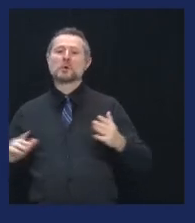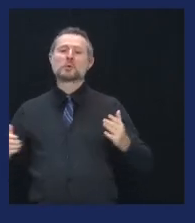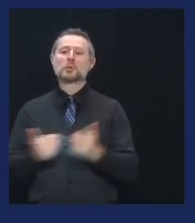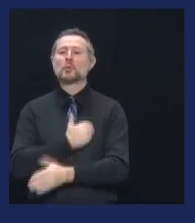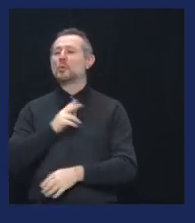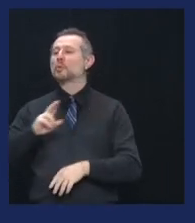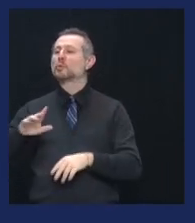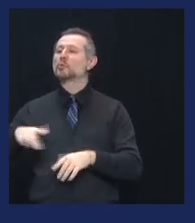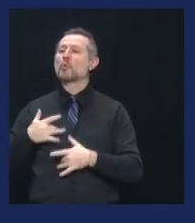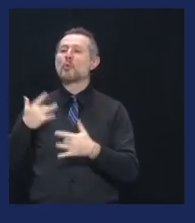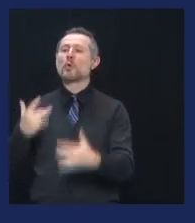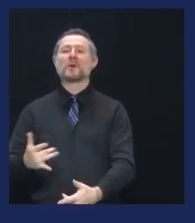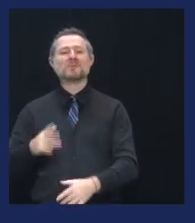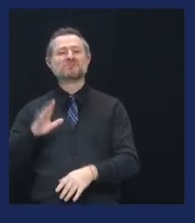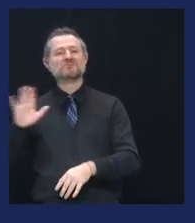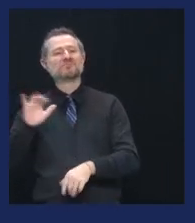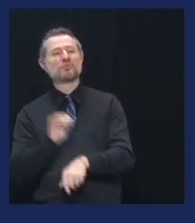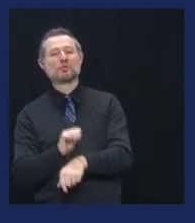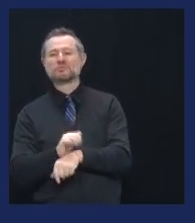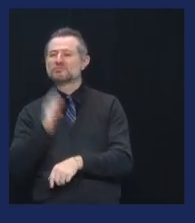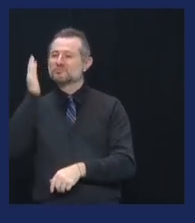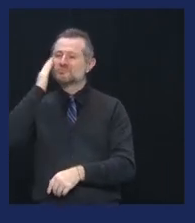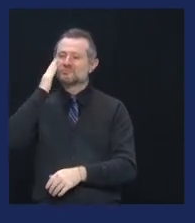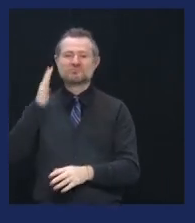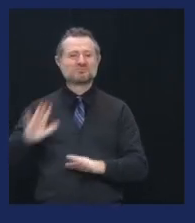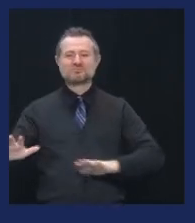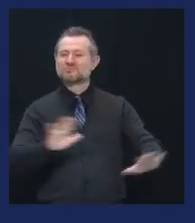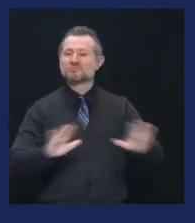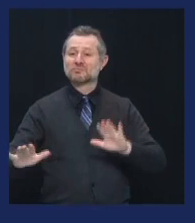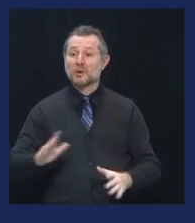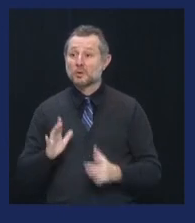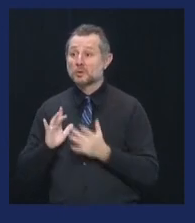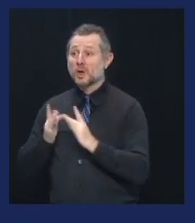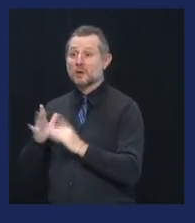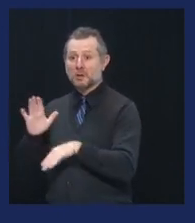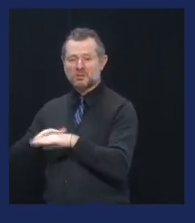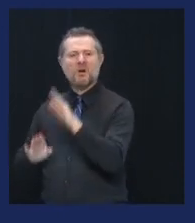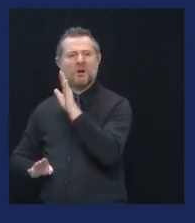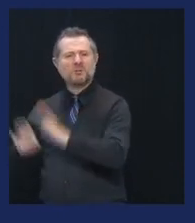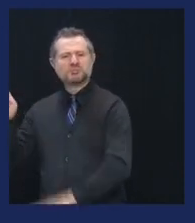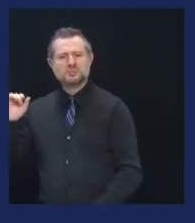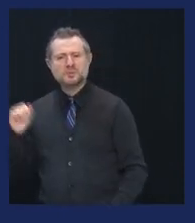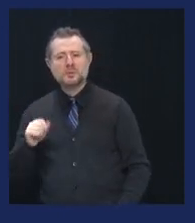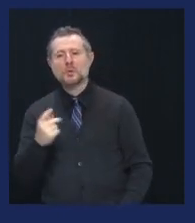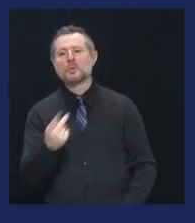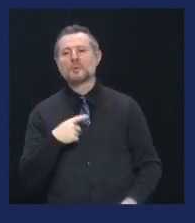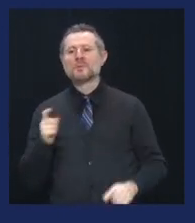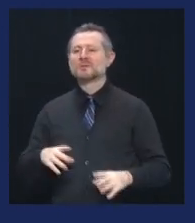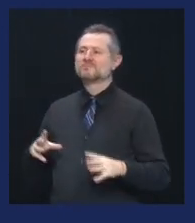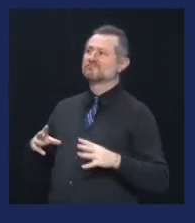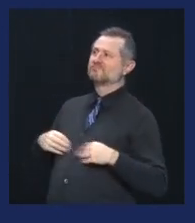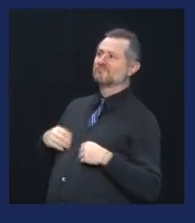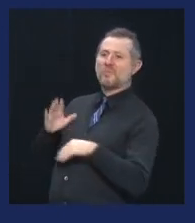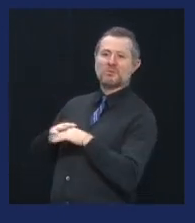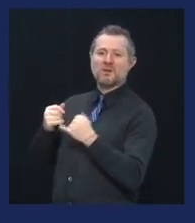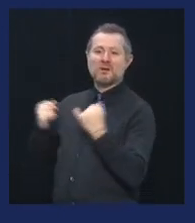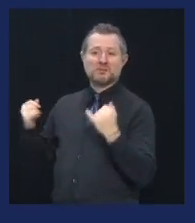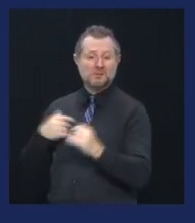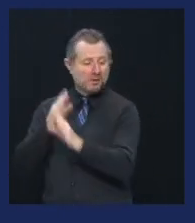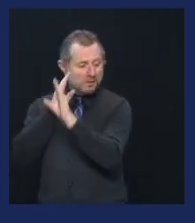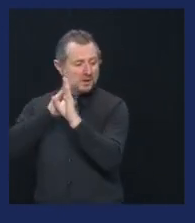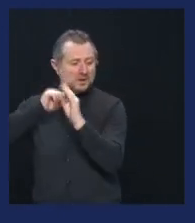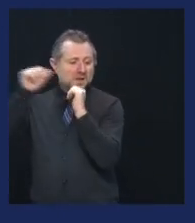will continue to increase. We must embrace it, not deny it. We must prepare and help